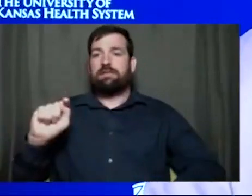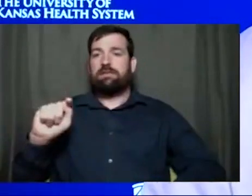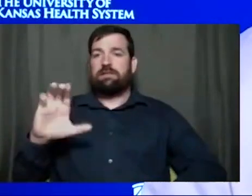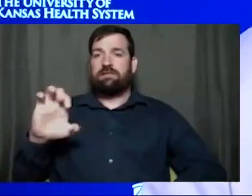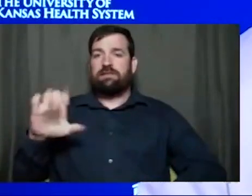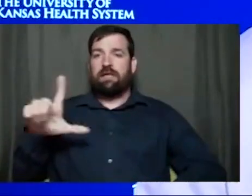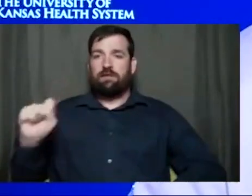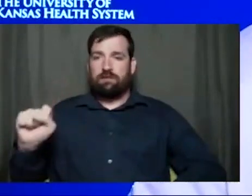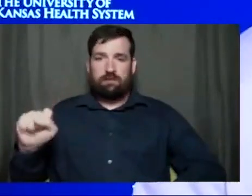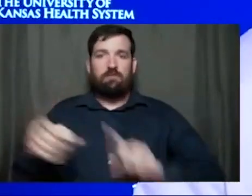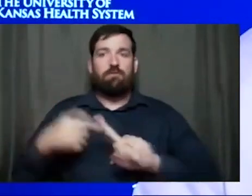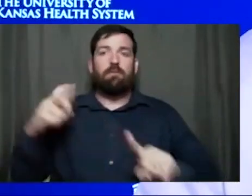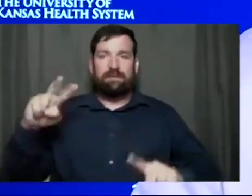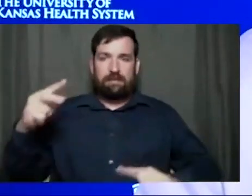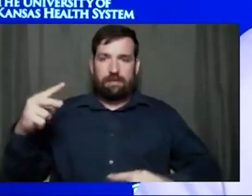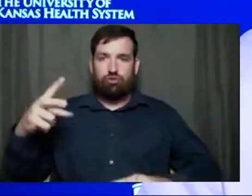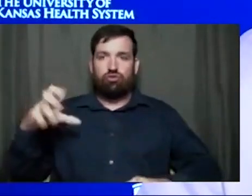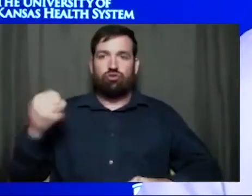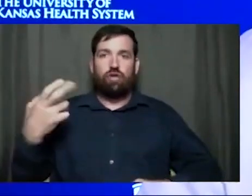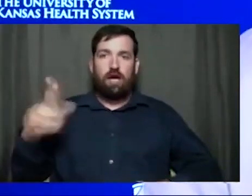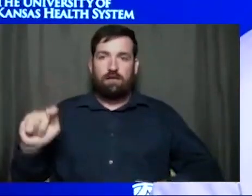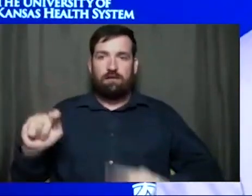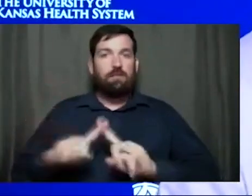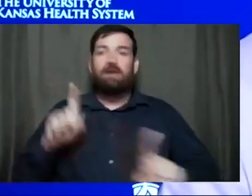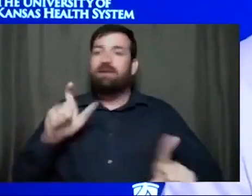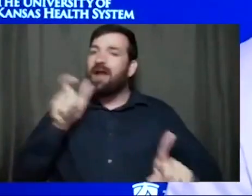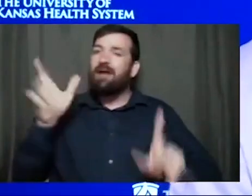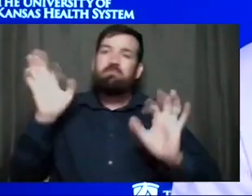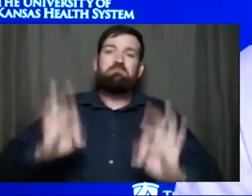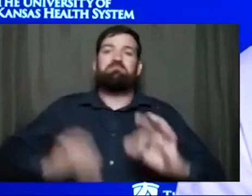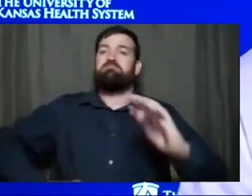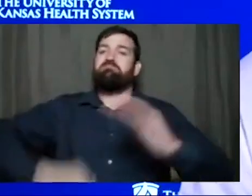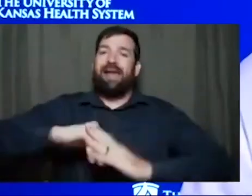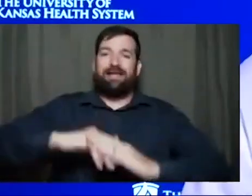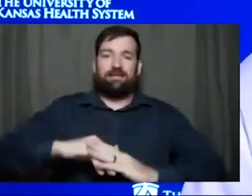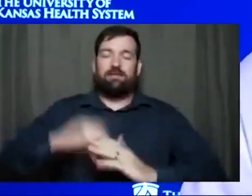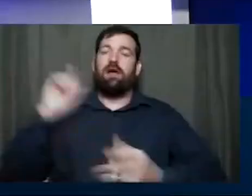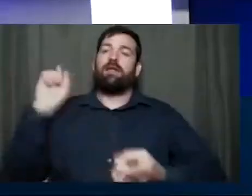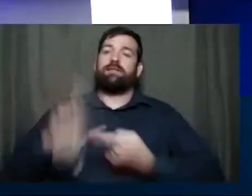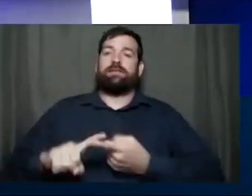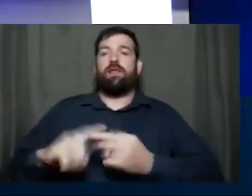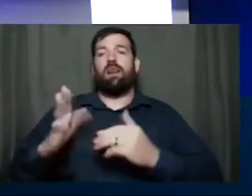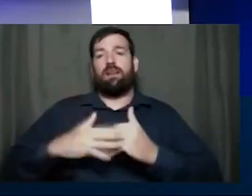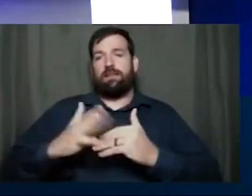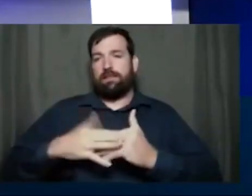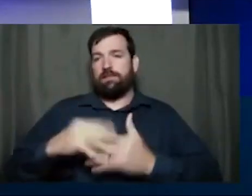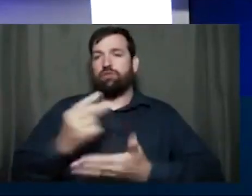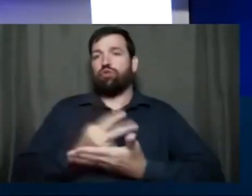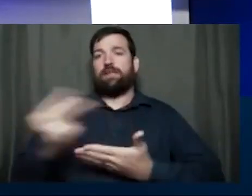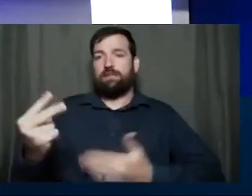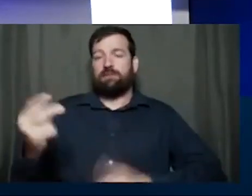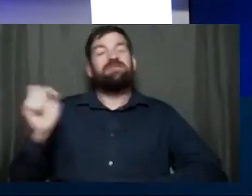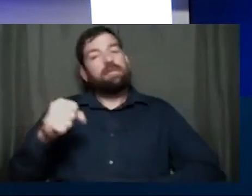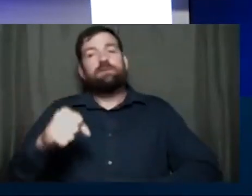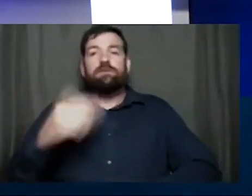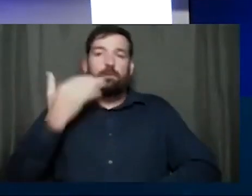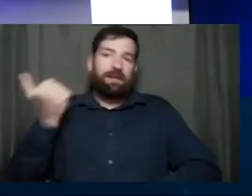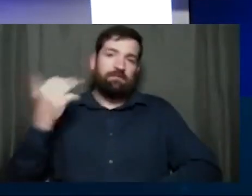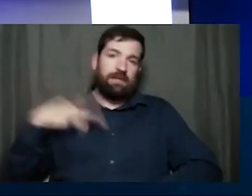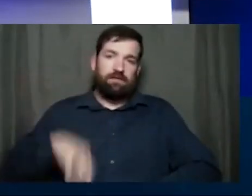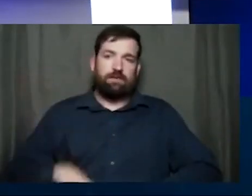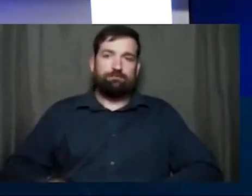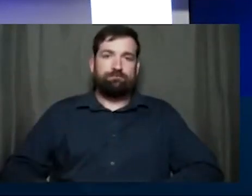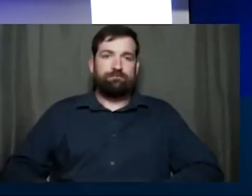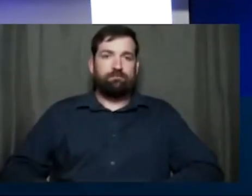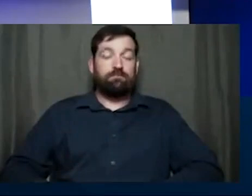quickly, but you would still not be considered optimally or maximally protected until that 2 weeks. Okay. But yeah, you're going to have a benefit. Okay, there's something there. So Sharon